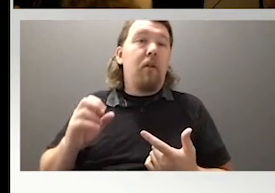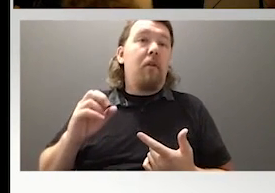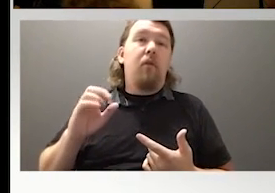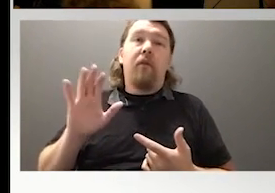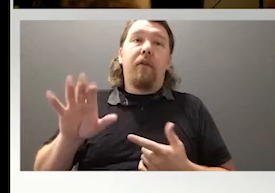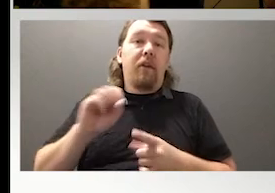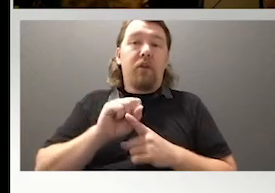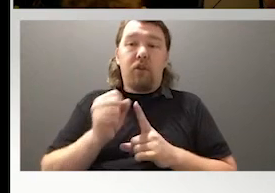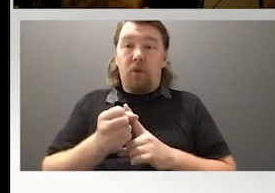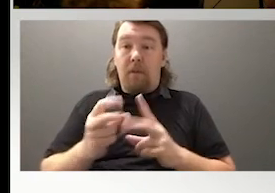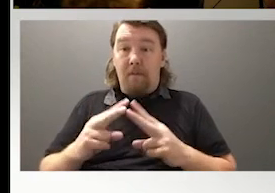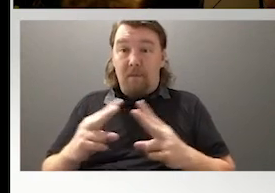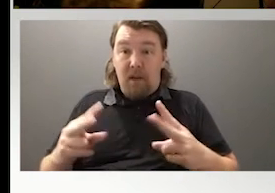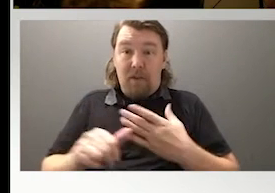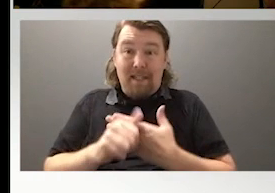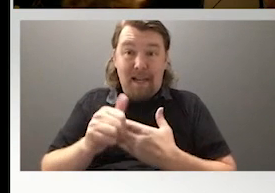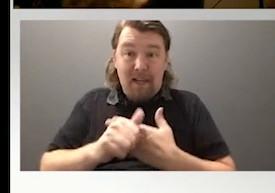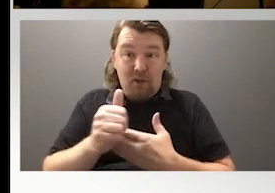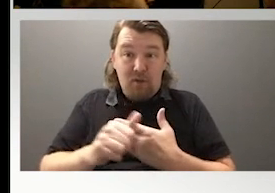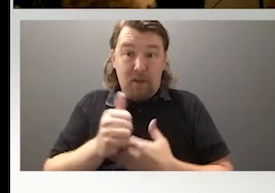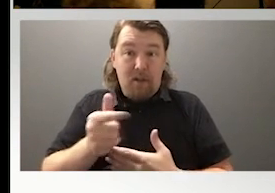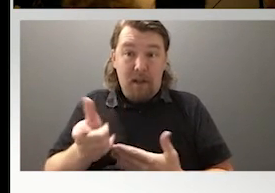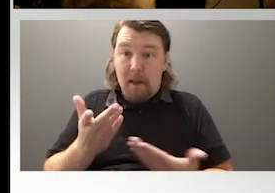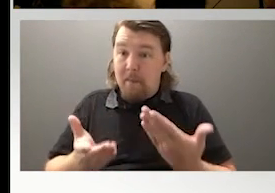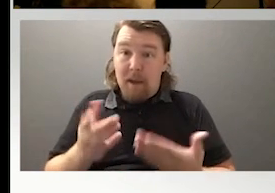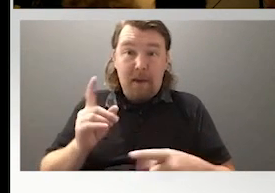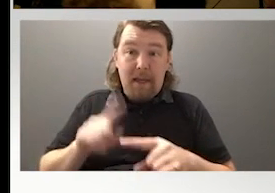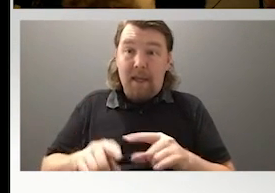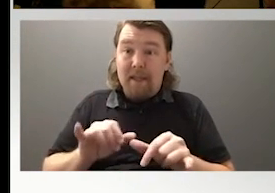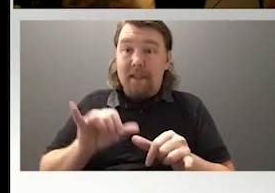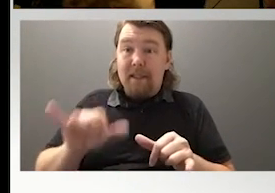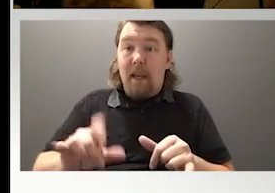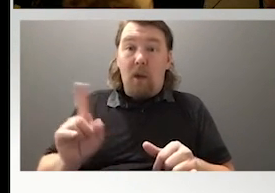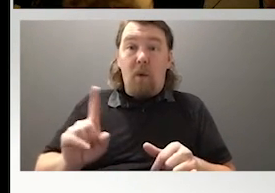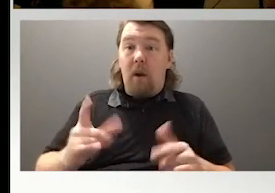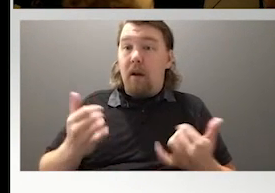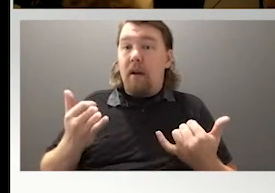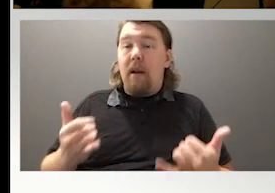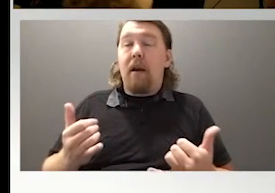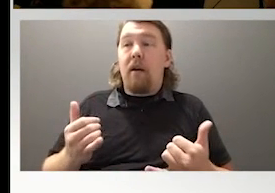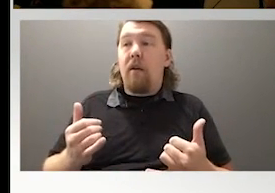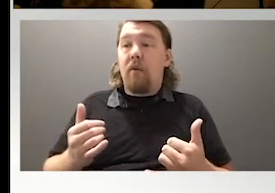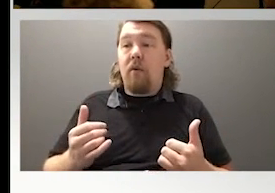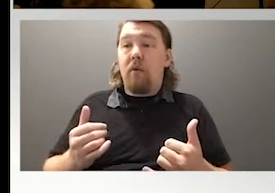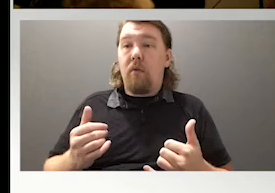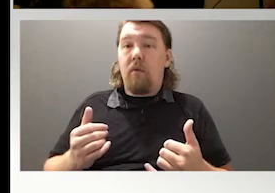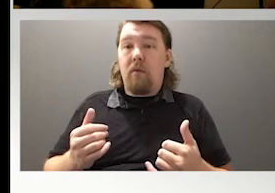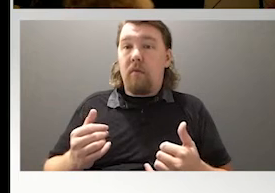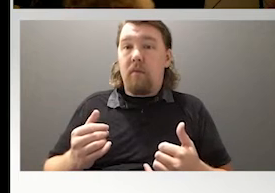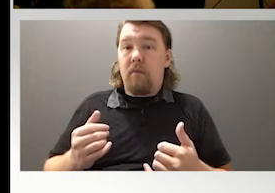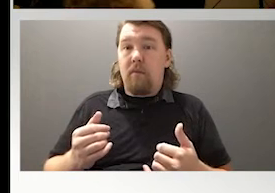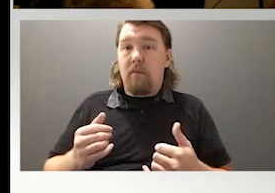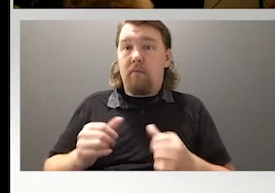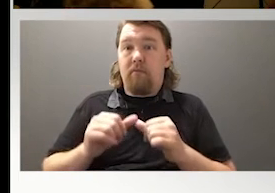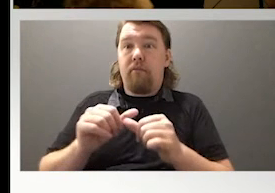situation is very dangerous and they may not be able to stay in their current living setting within the last weeks or so.